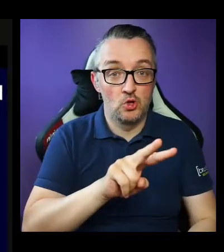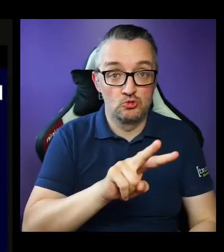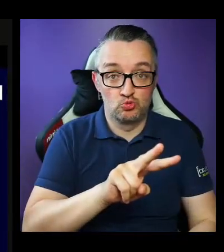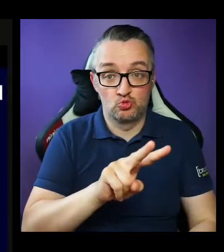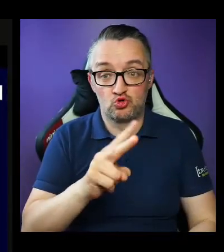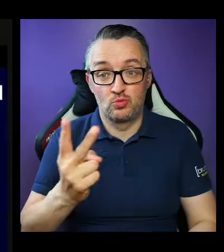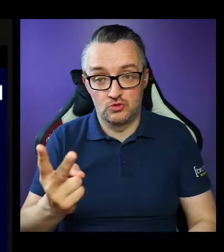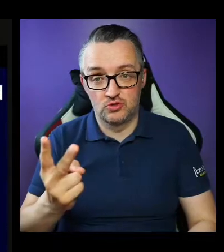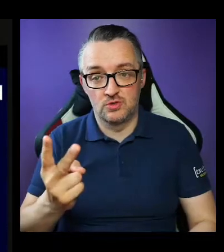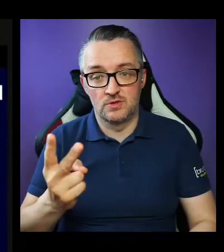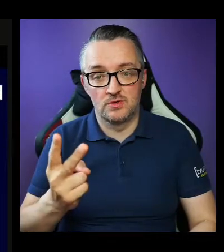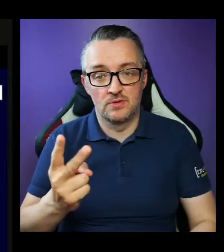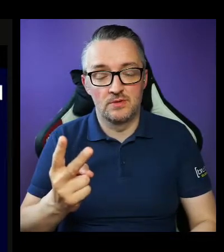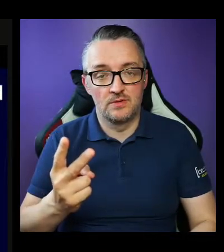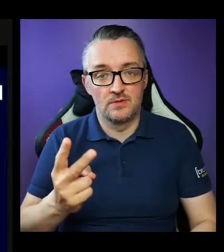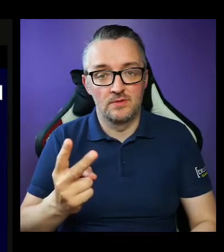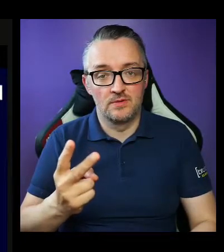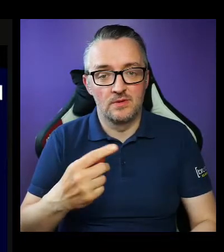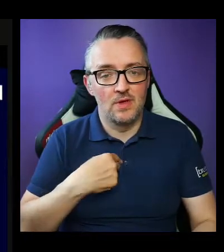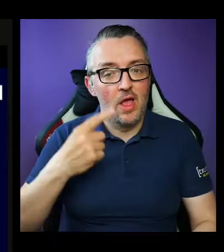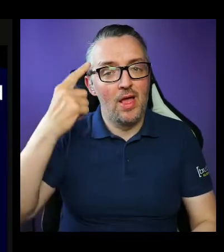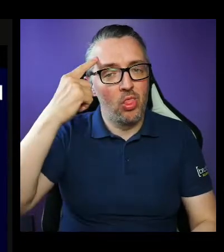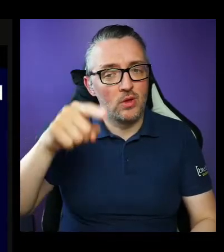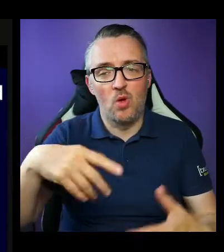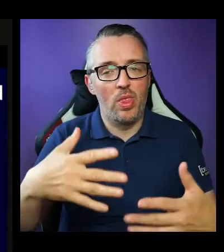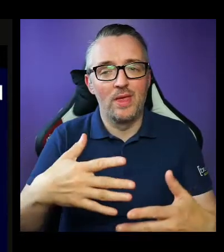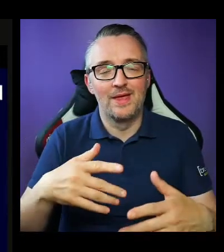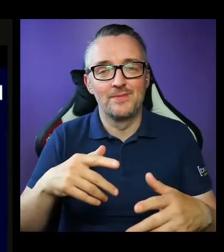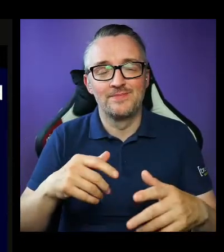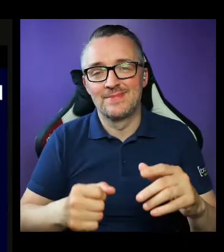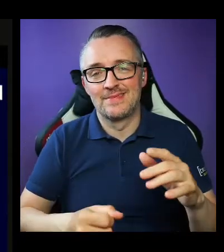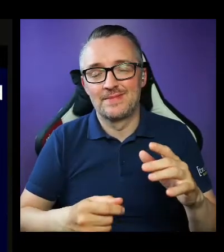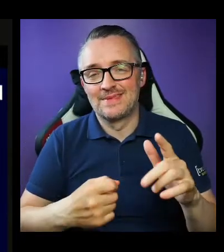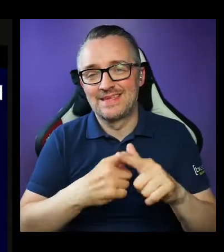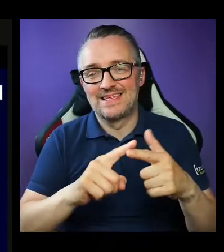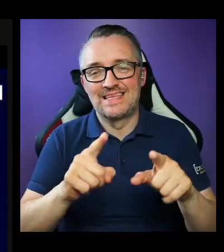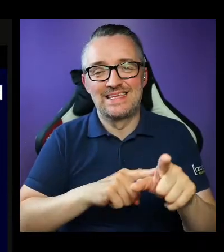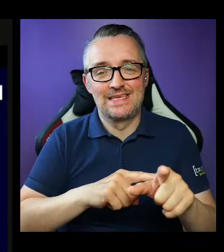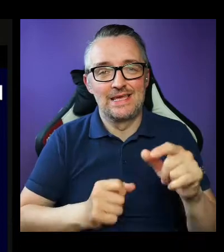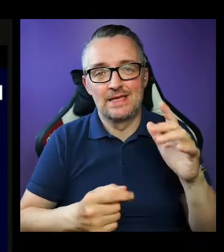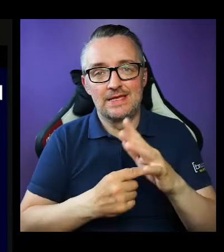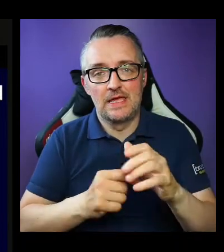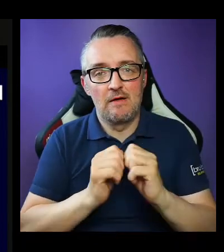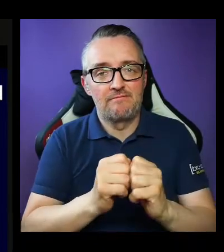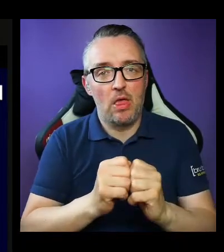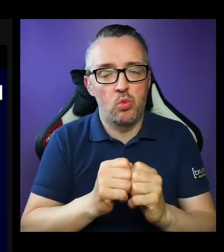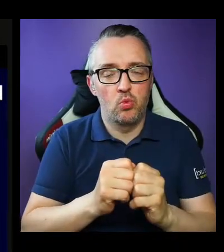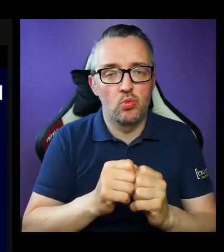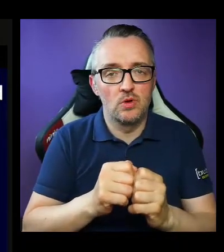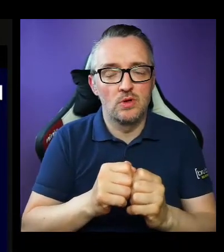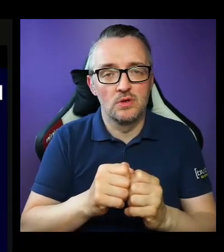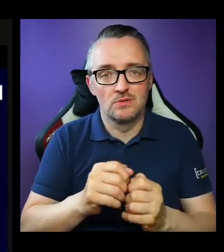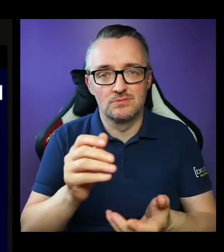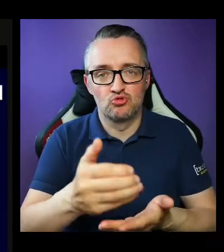of database was that we're thinking that it's just a key value store. And this actually